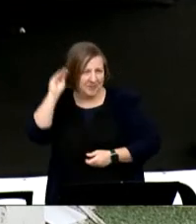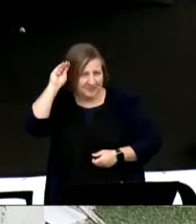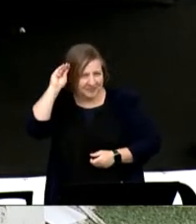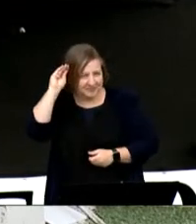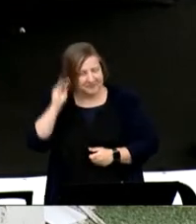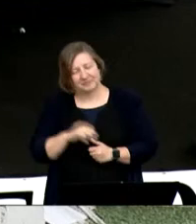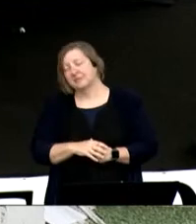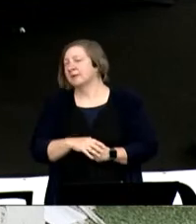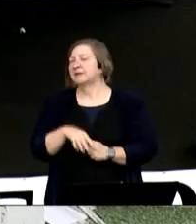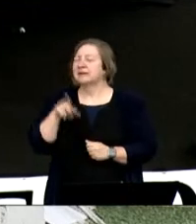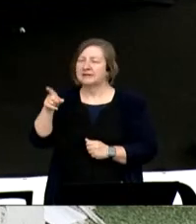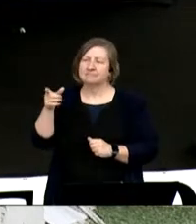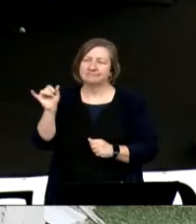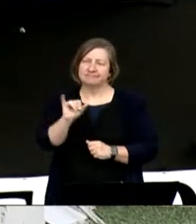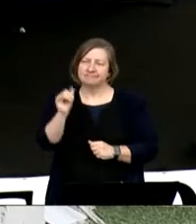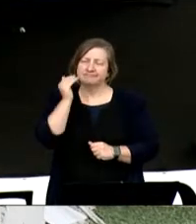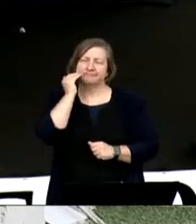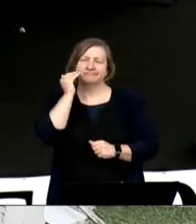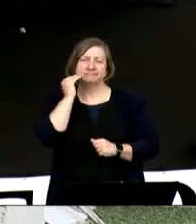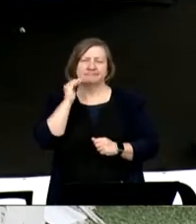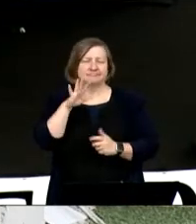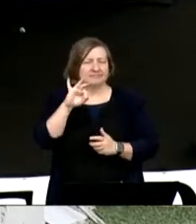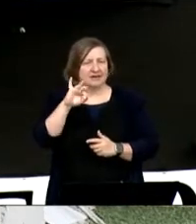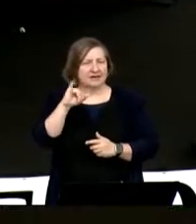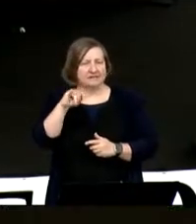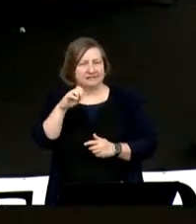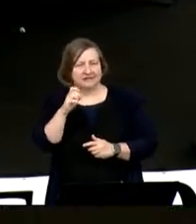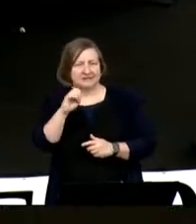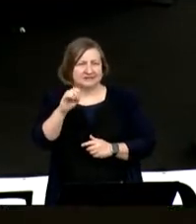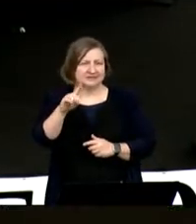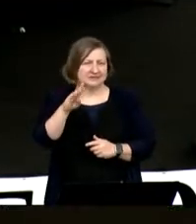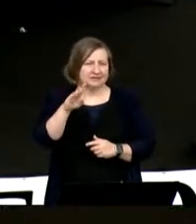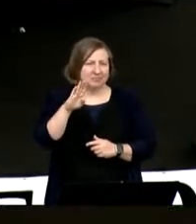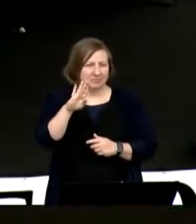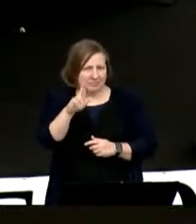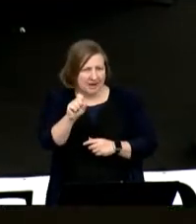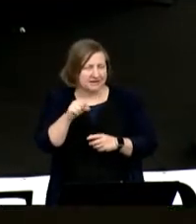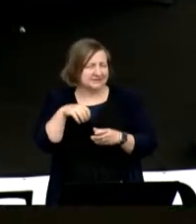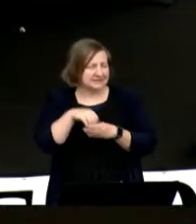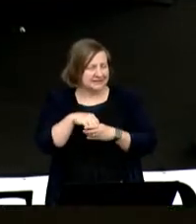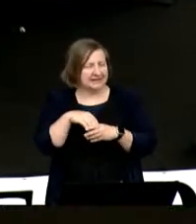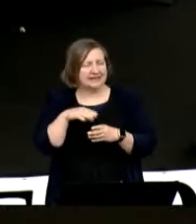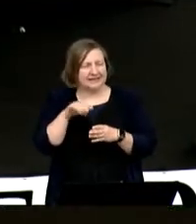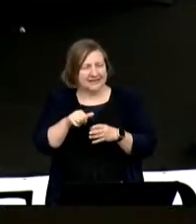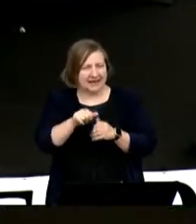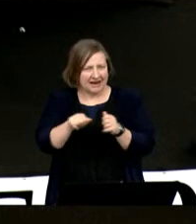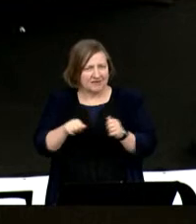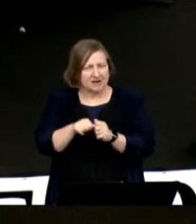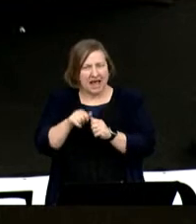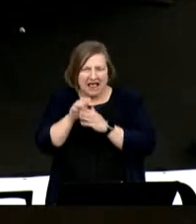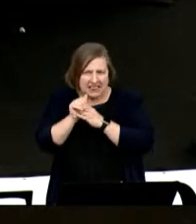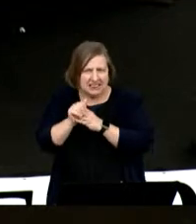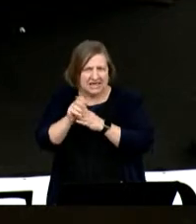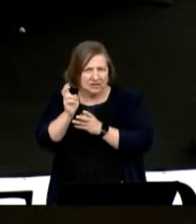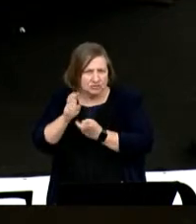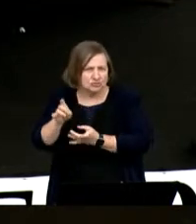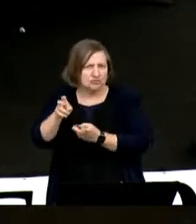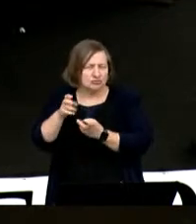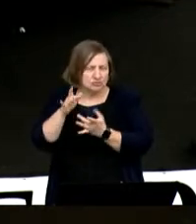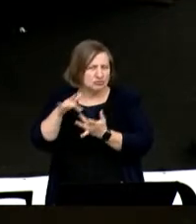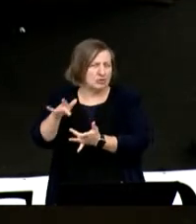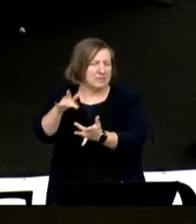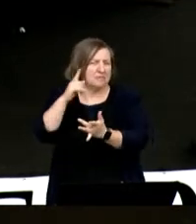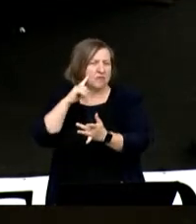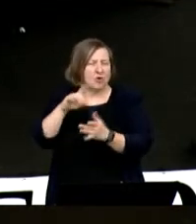also become very familiar with some of the fixed bus routes in the area and has been a trip leader on several occasions for